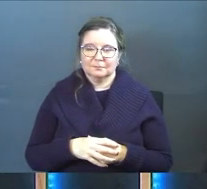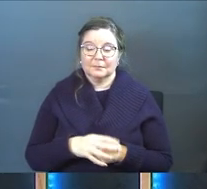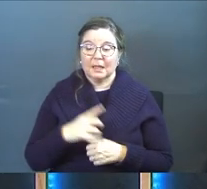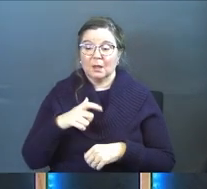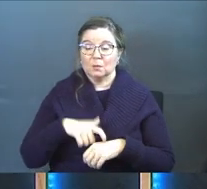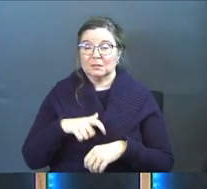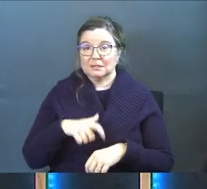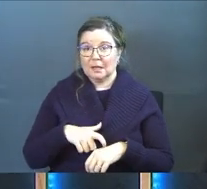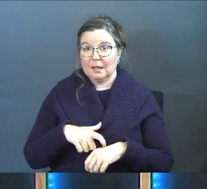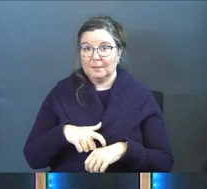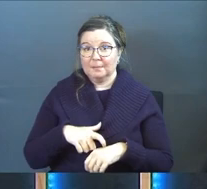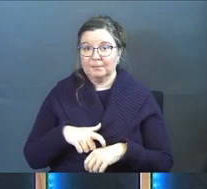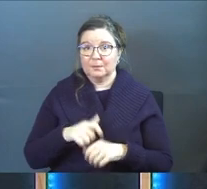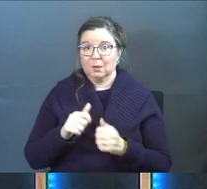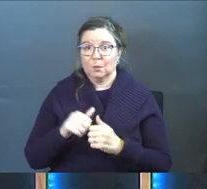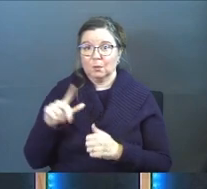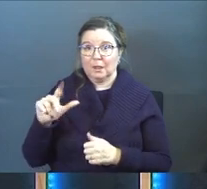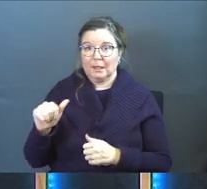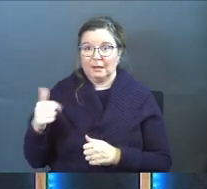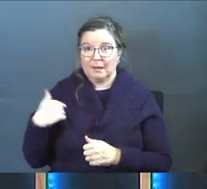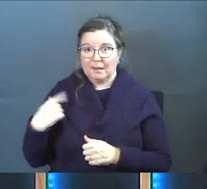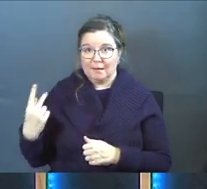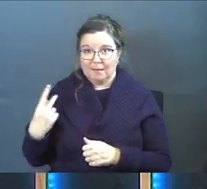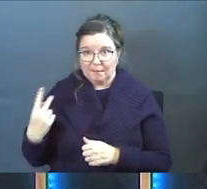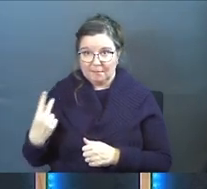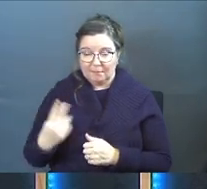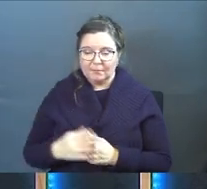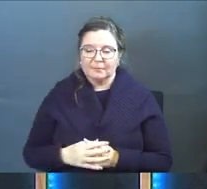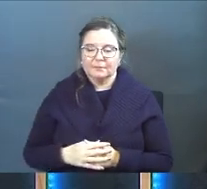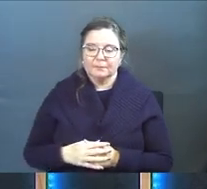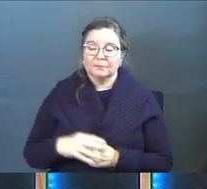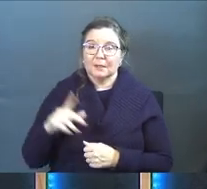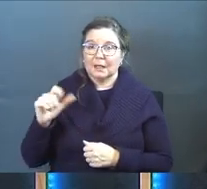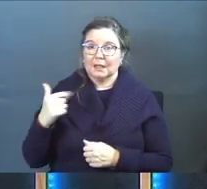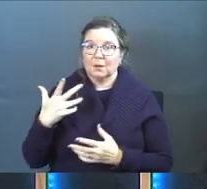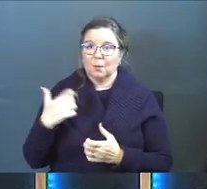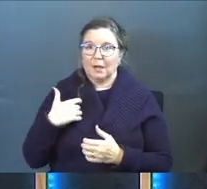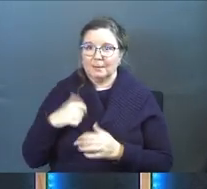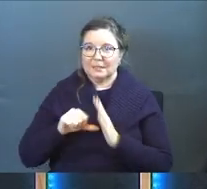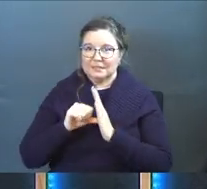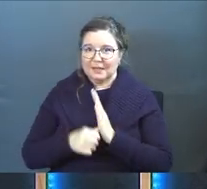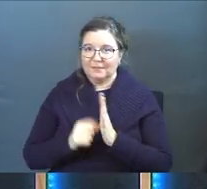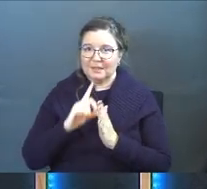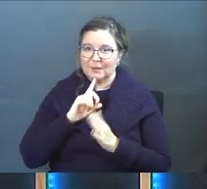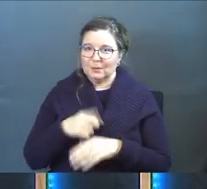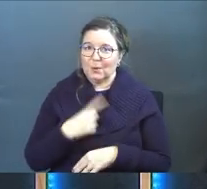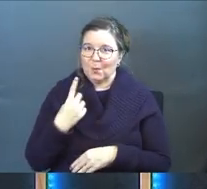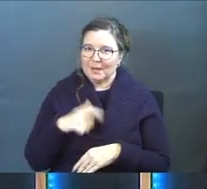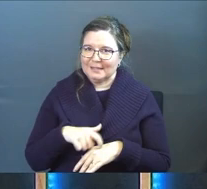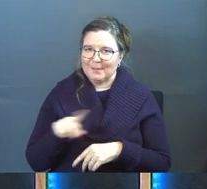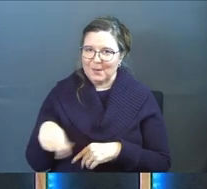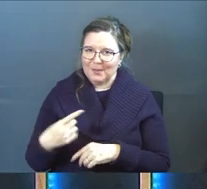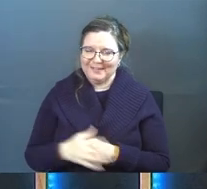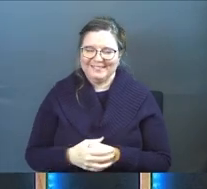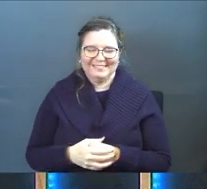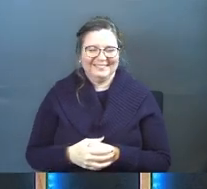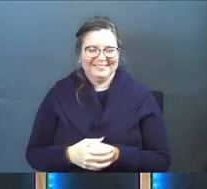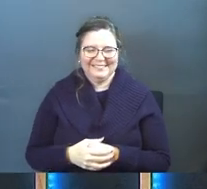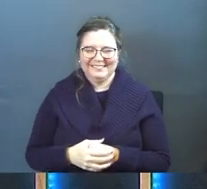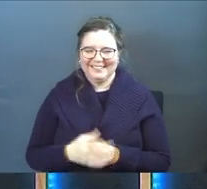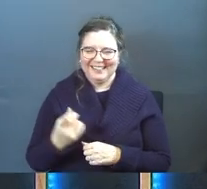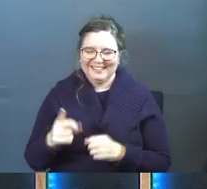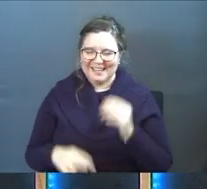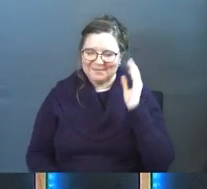There was a time with Linda and I, and Linda wanted me to emphasize that there was just this one time that this